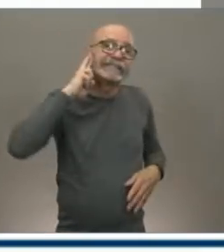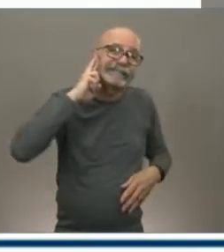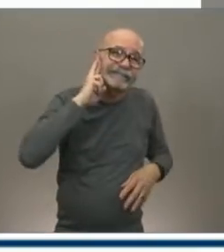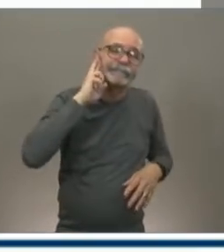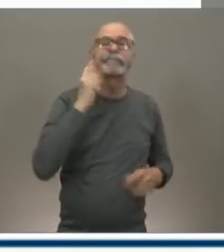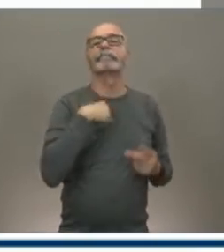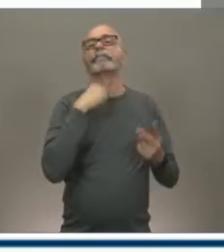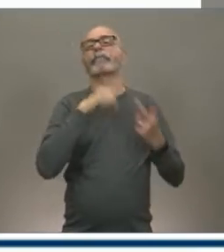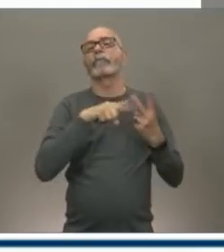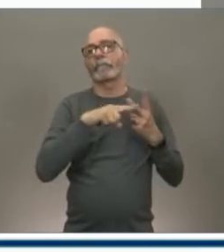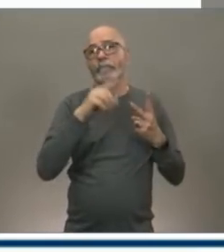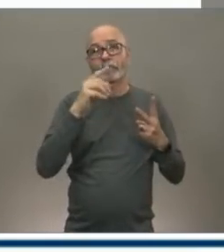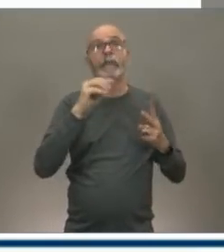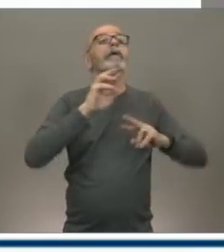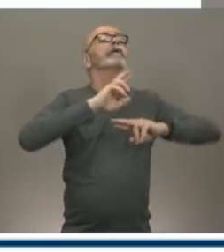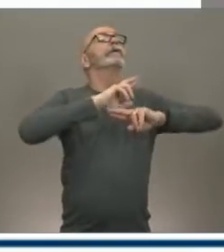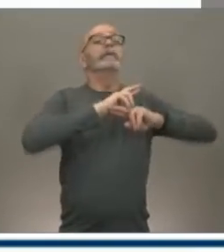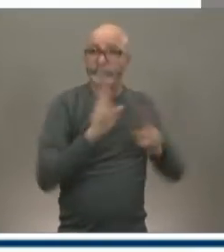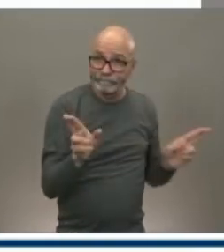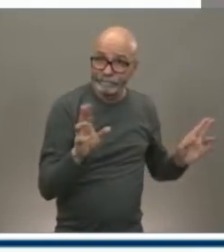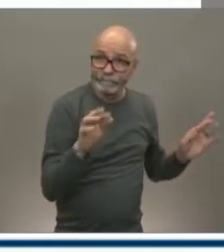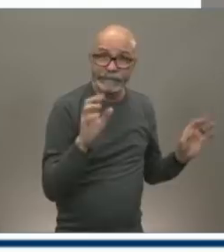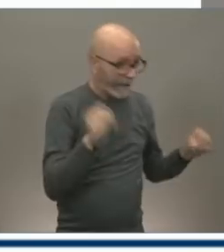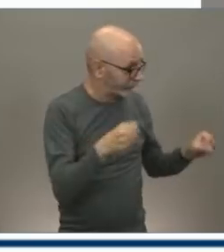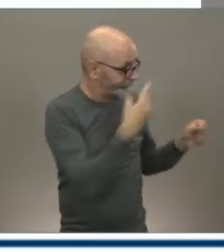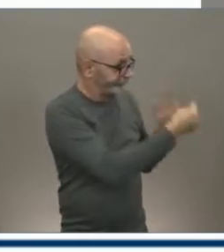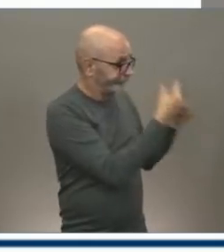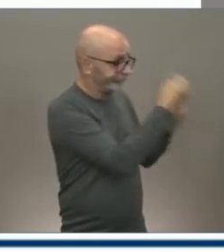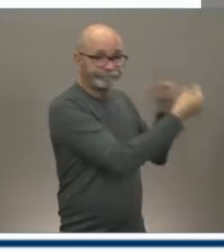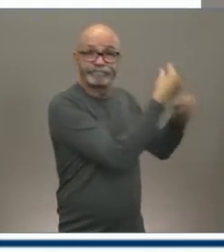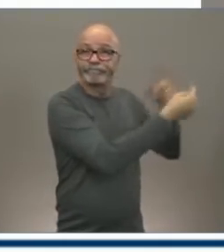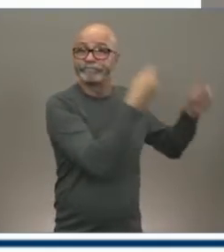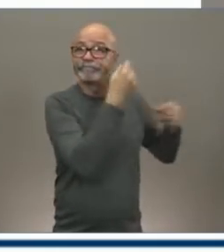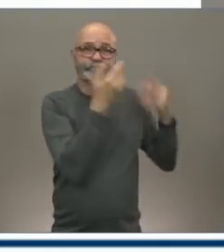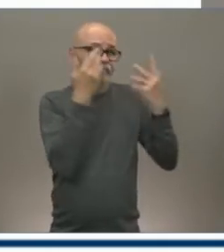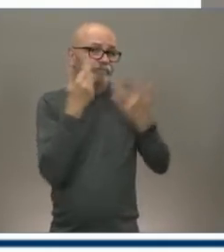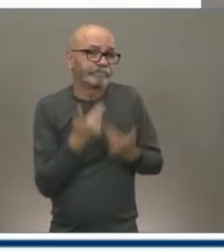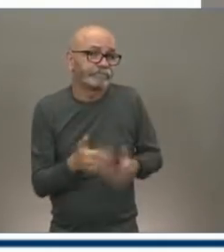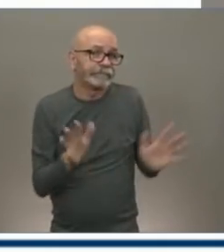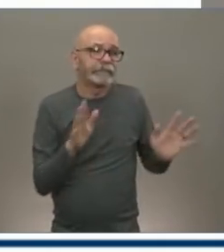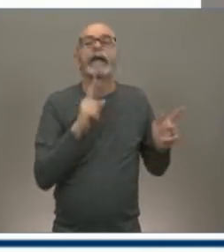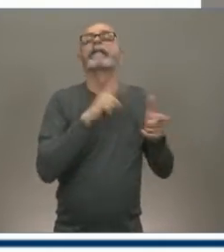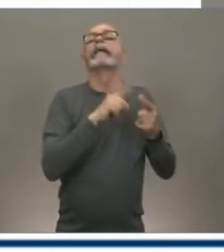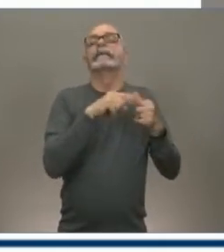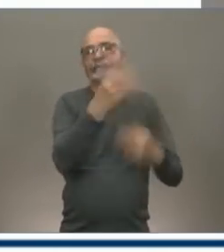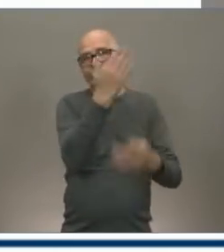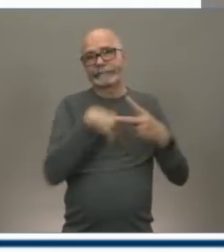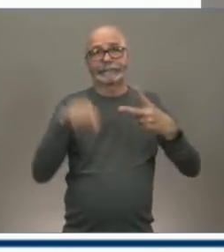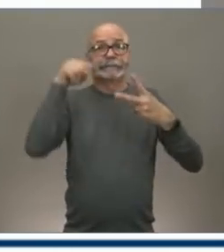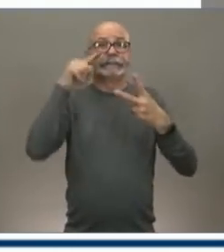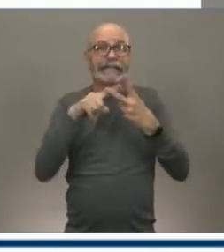the vaccine products allow that. And along with them, other long-term care